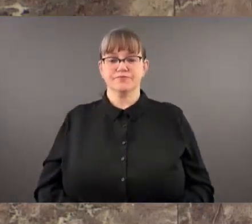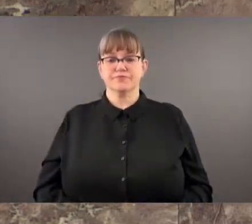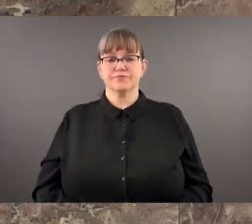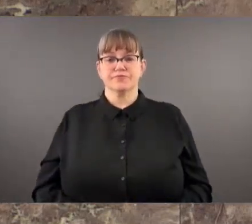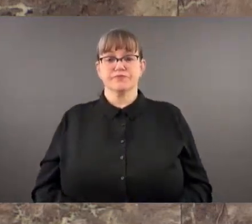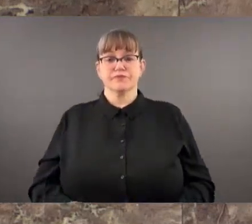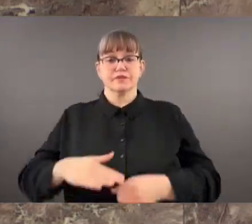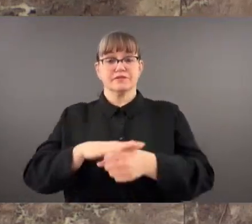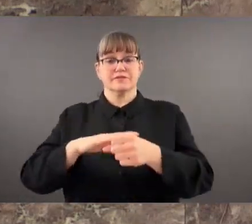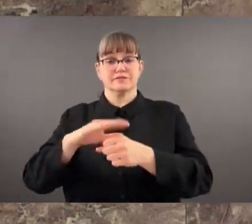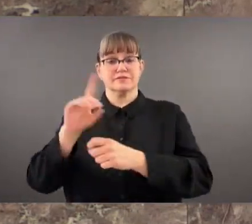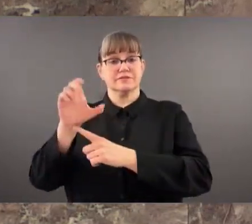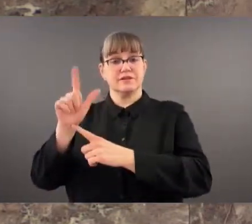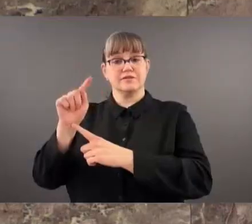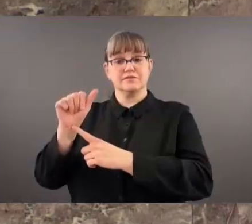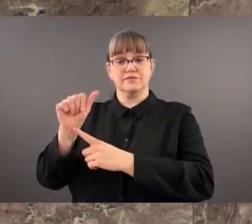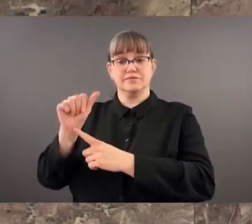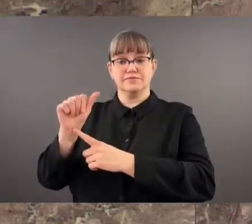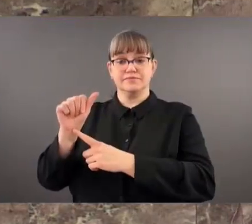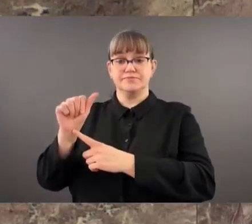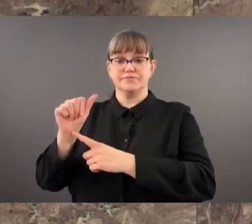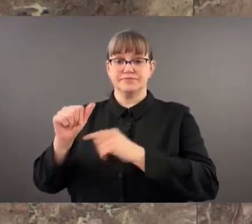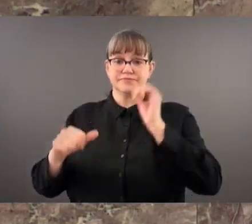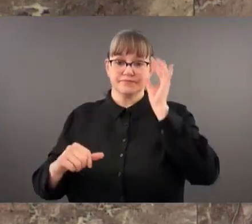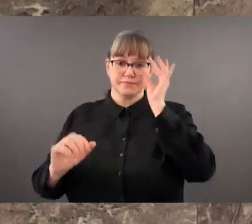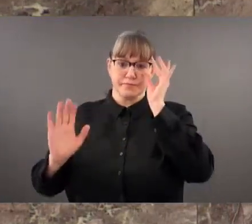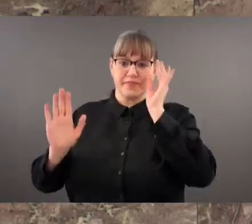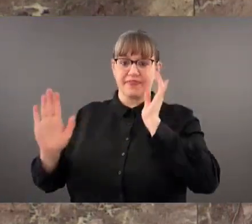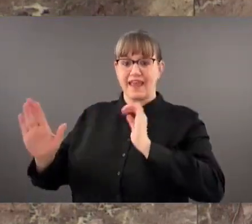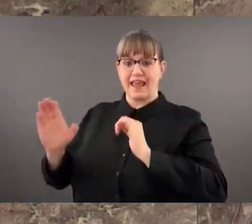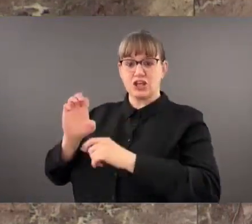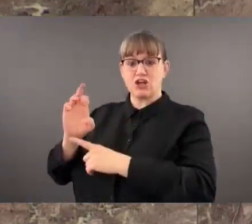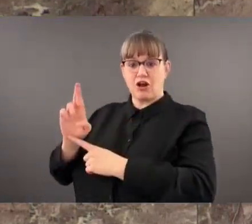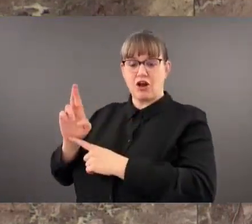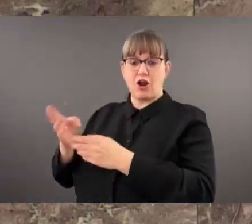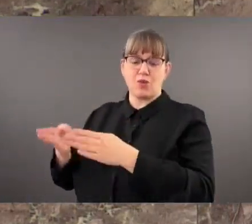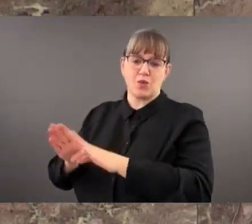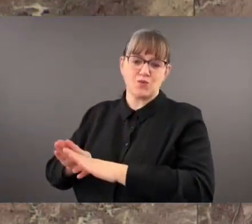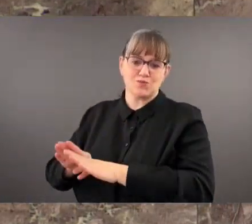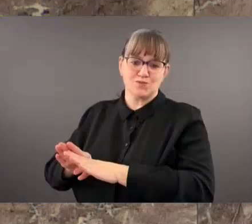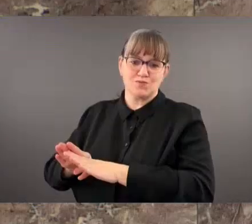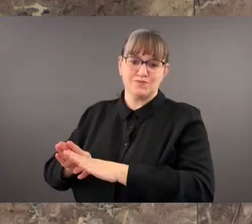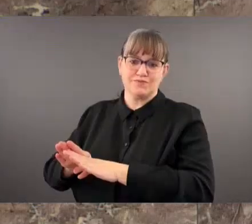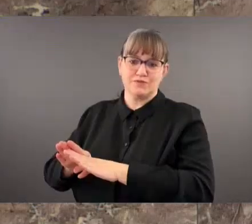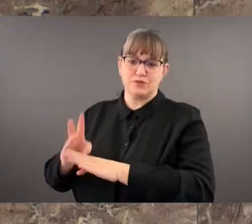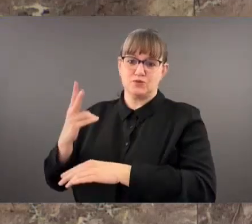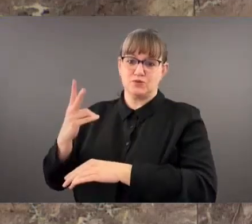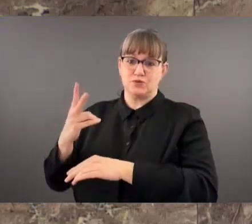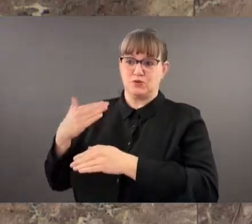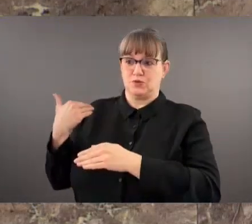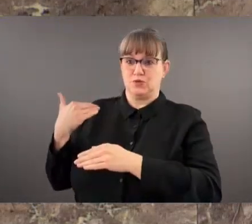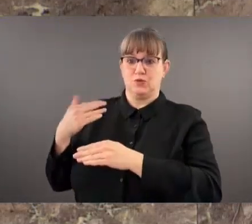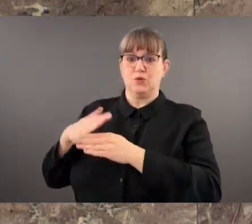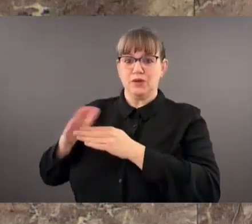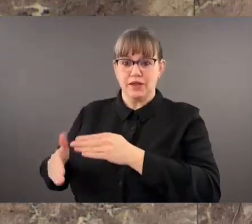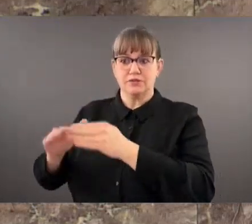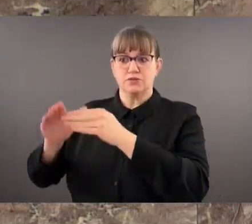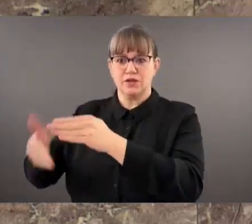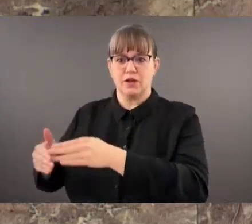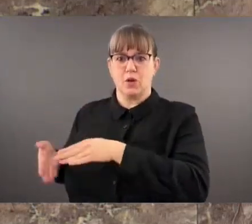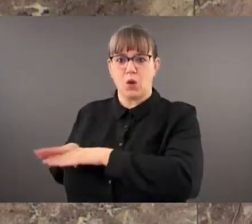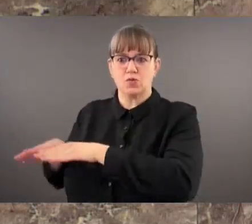and possibly this weekend as well. They are being asked to go to Surrey, where wait times are as high as 18 hours. Are Delta